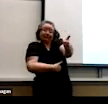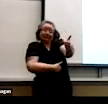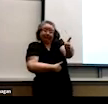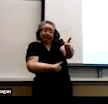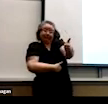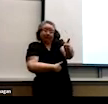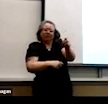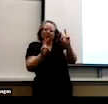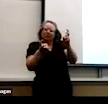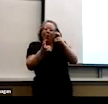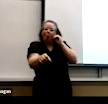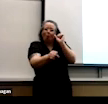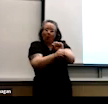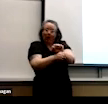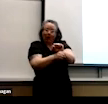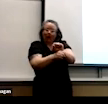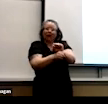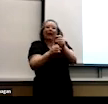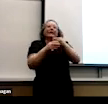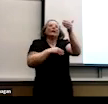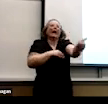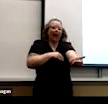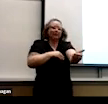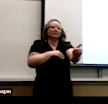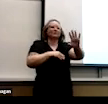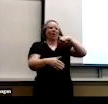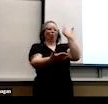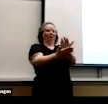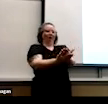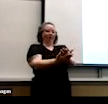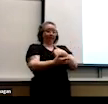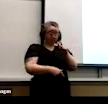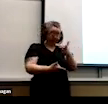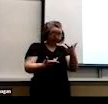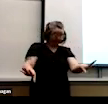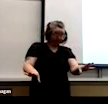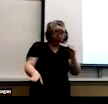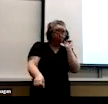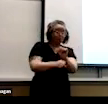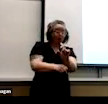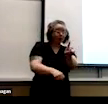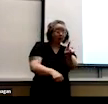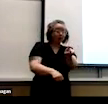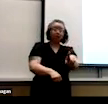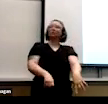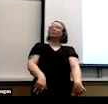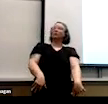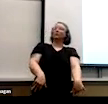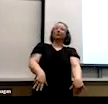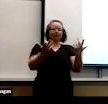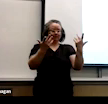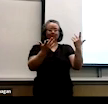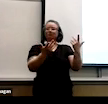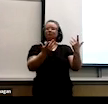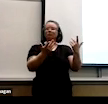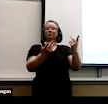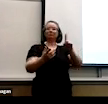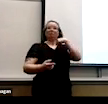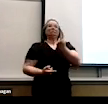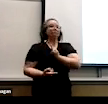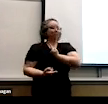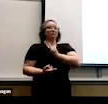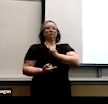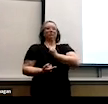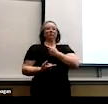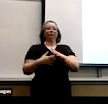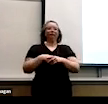I think So that's such an important It point. keeps them accountable, and so then they go to the registration desk, they make multiple copies. Okay, you have